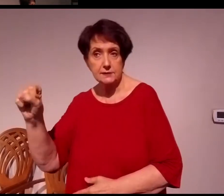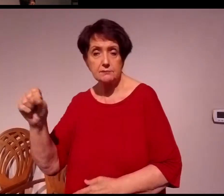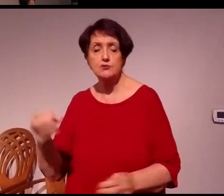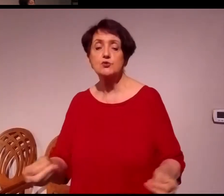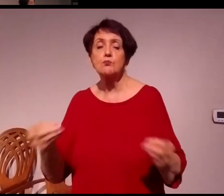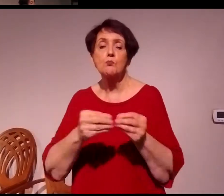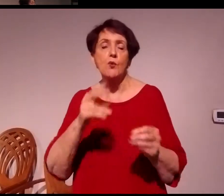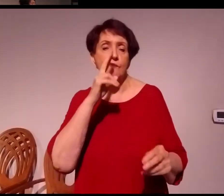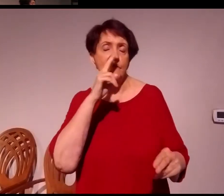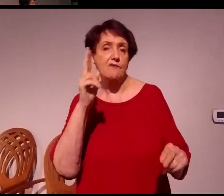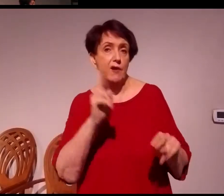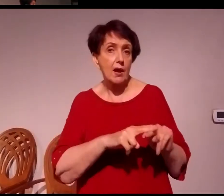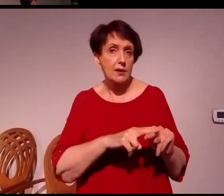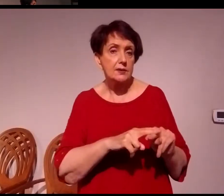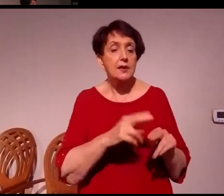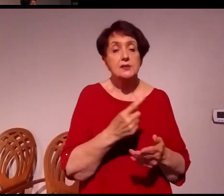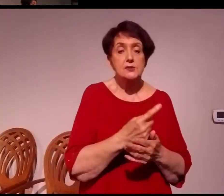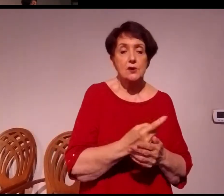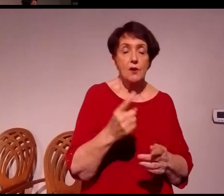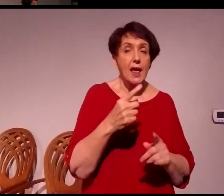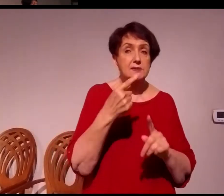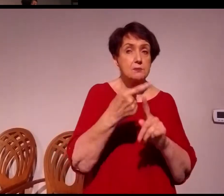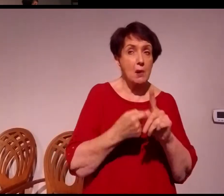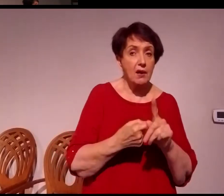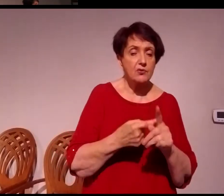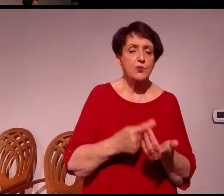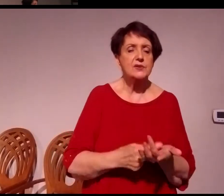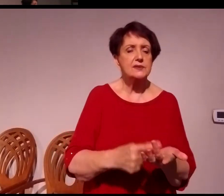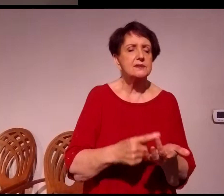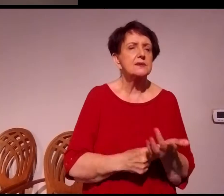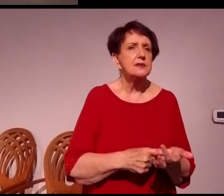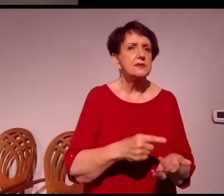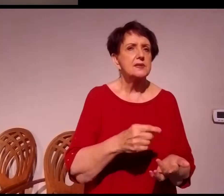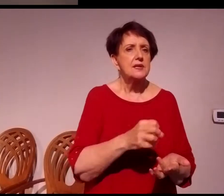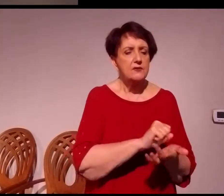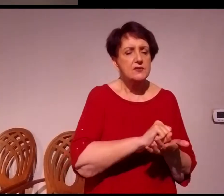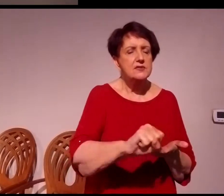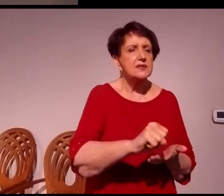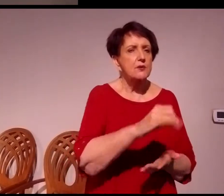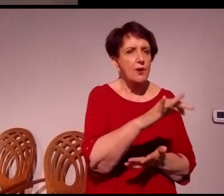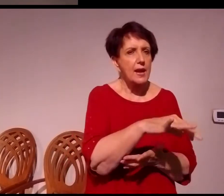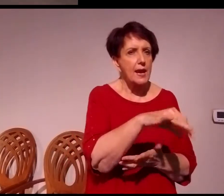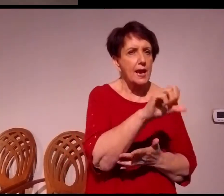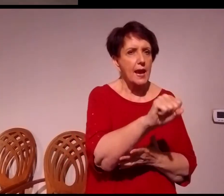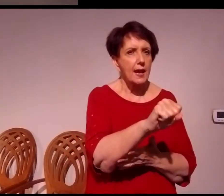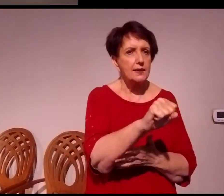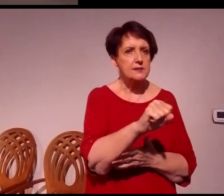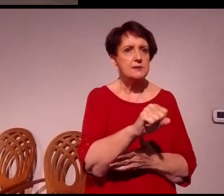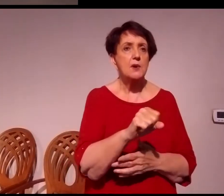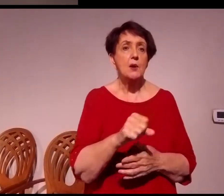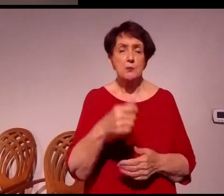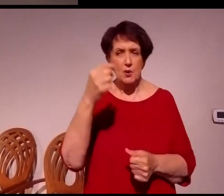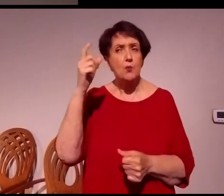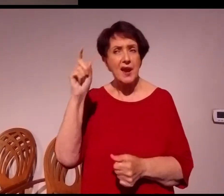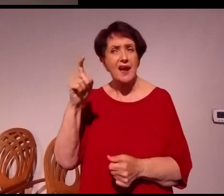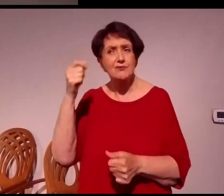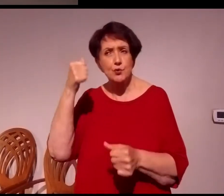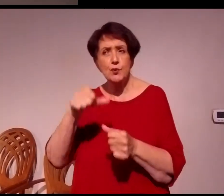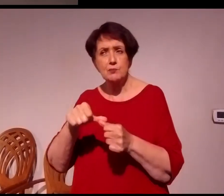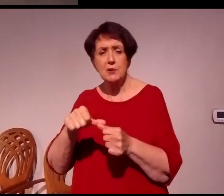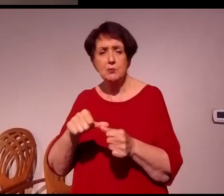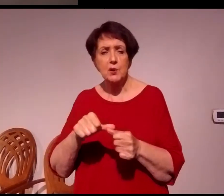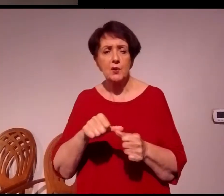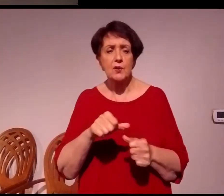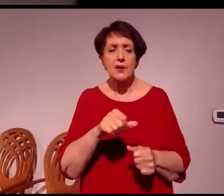last month talking about the sacred yes. And so what we want to remember, of course, is that yes and no are like the yin and